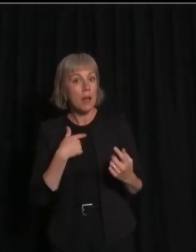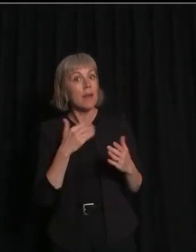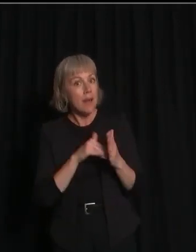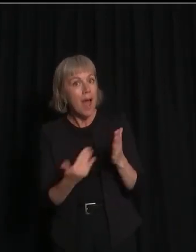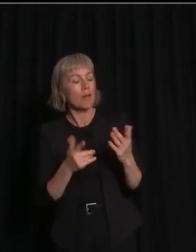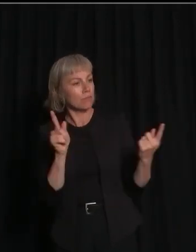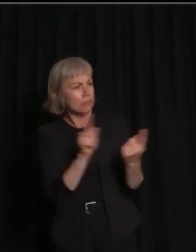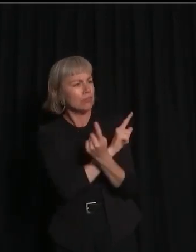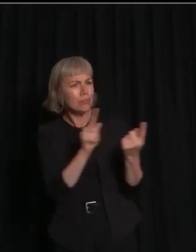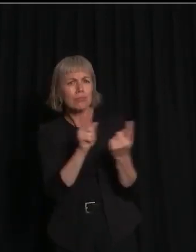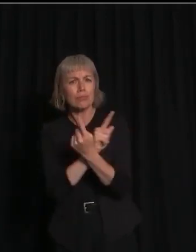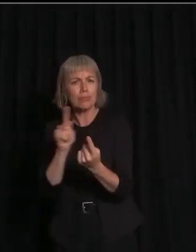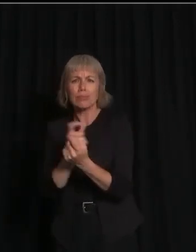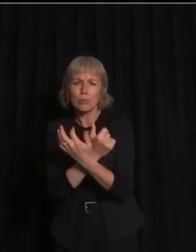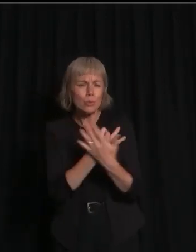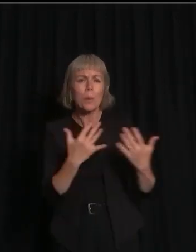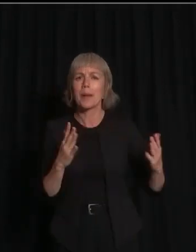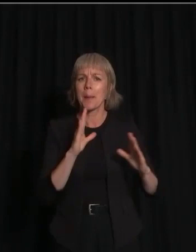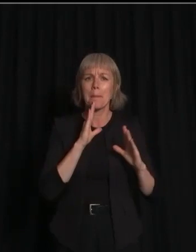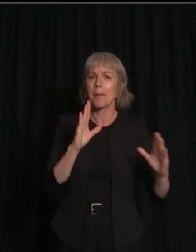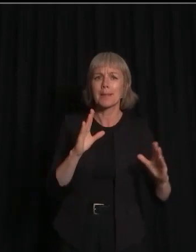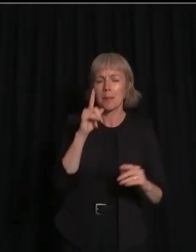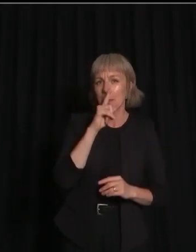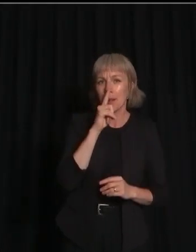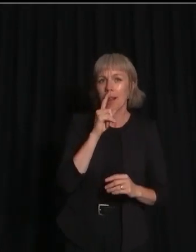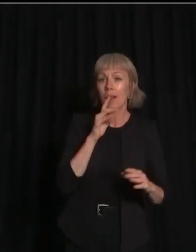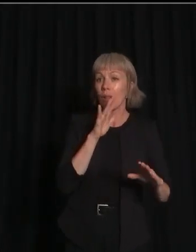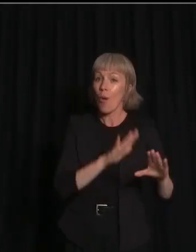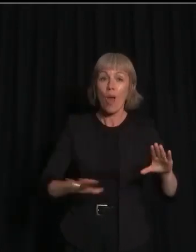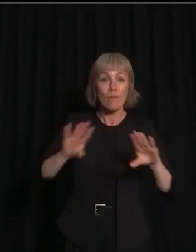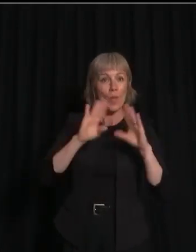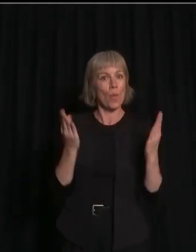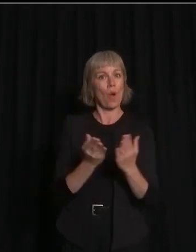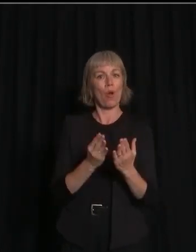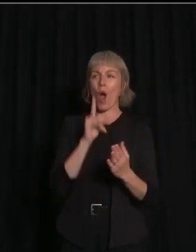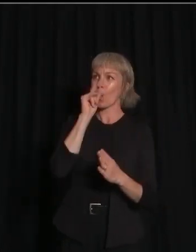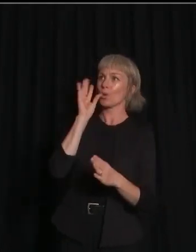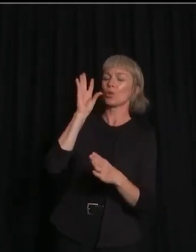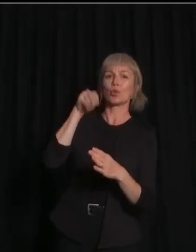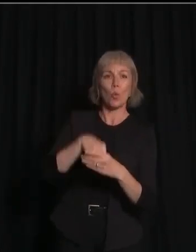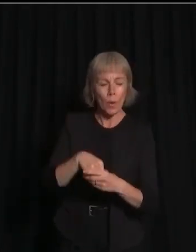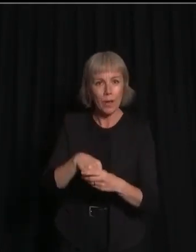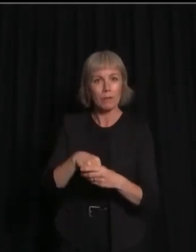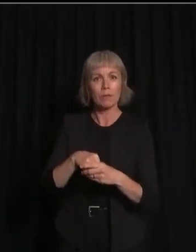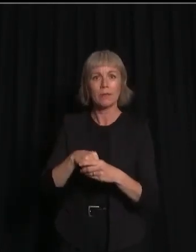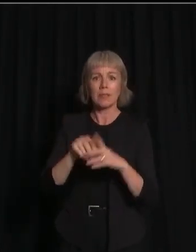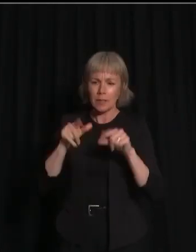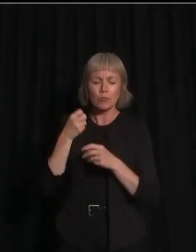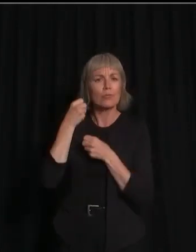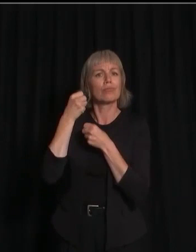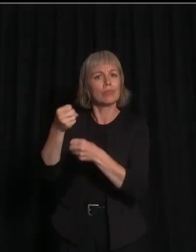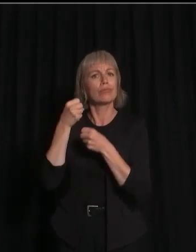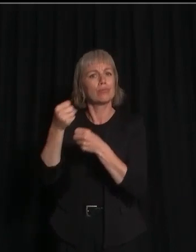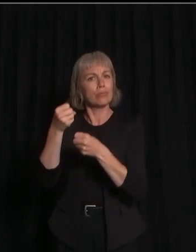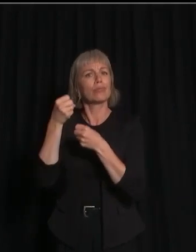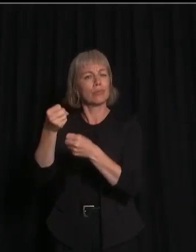people in a community from all around the world, and I realized that I could join them, and I could try to raise awareness and try to